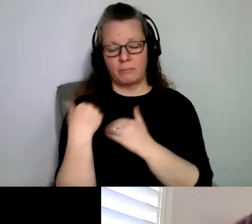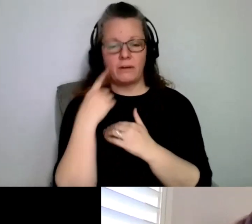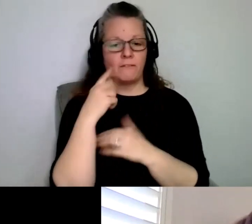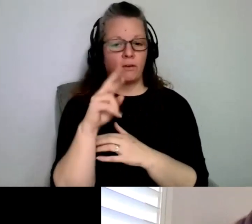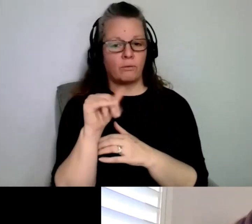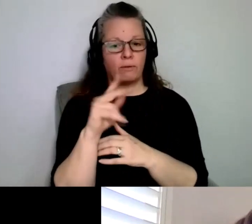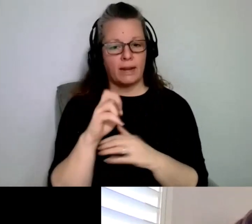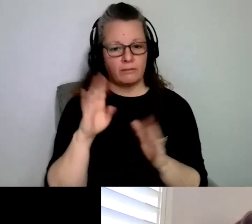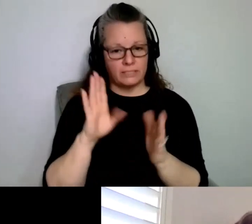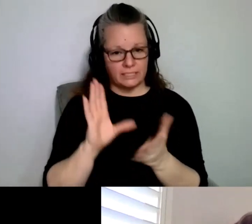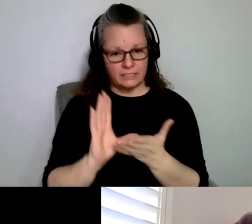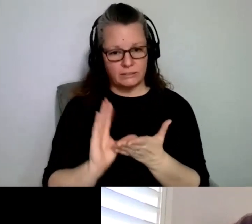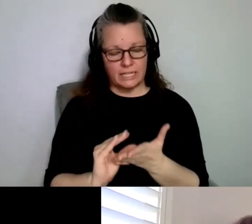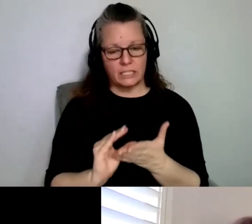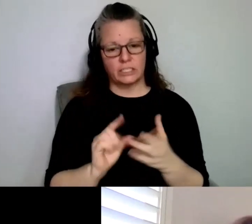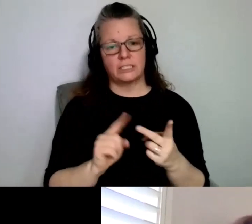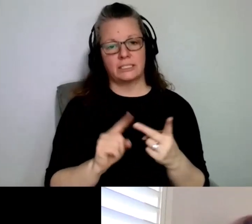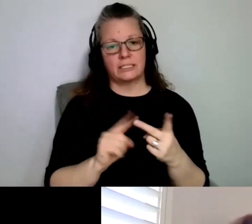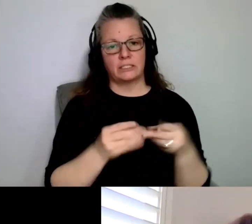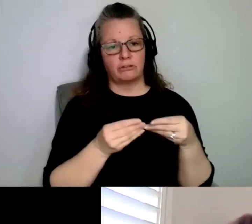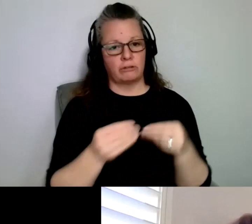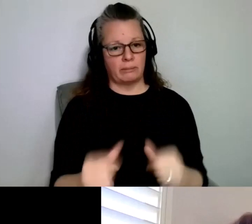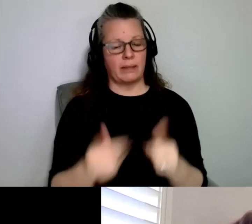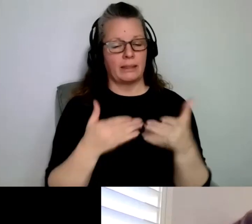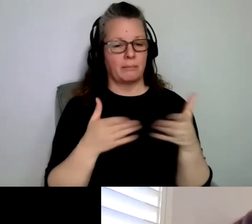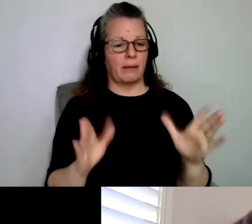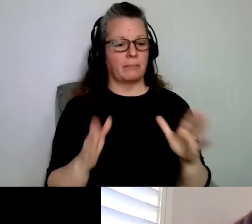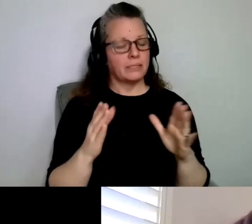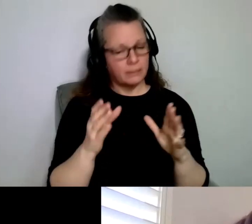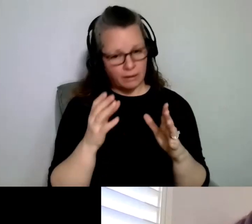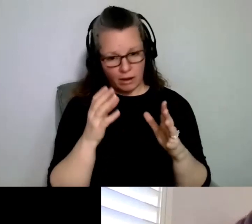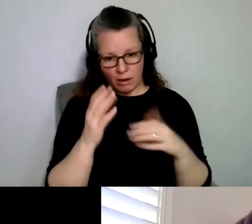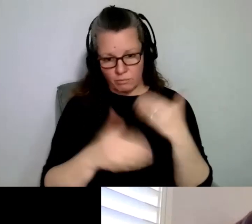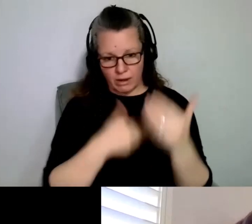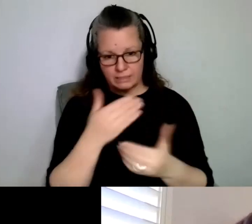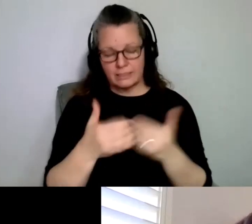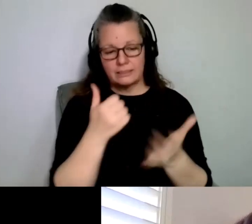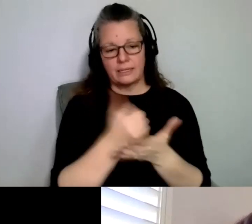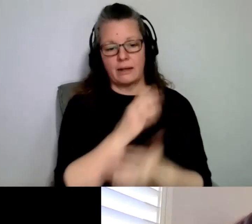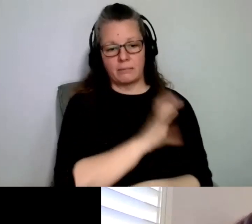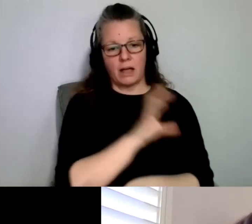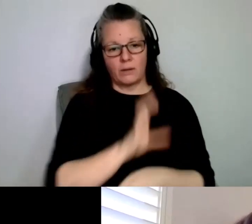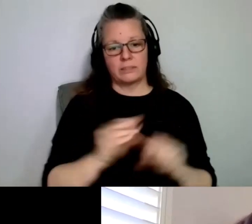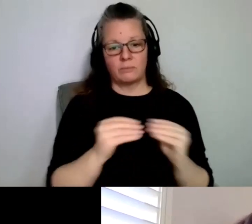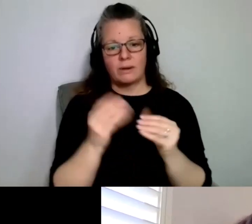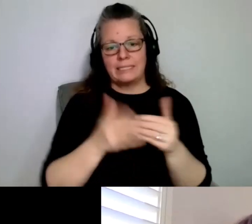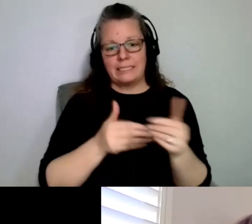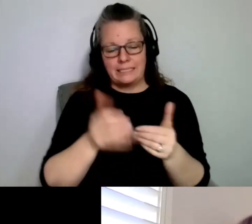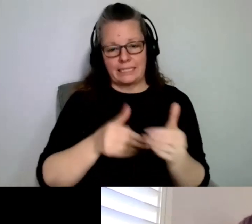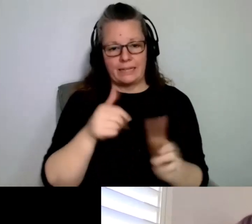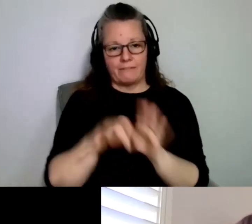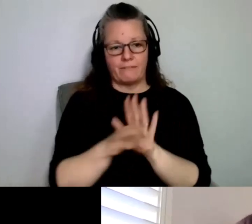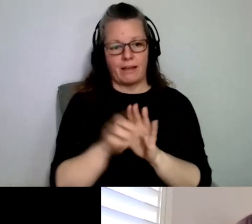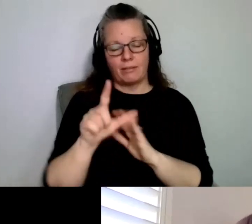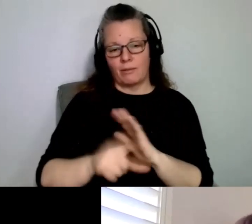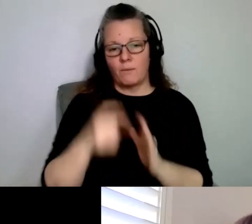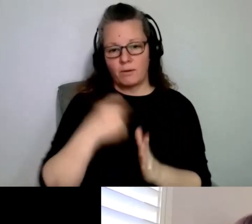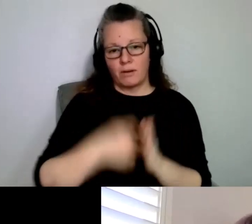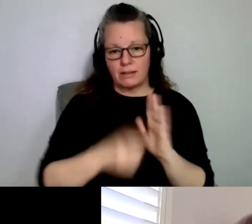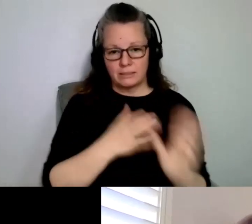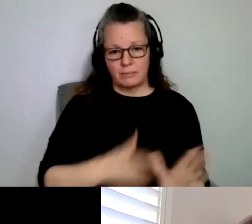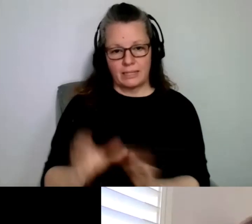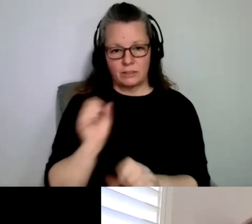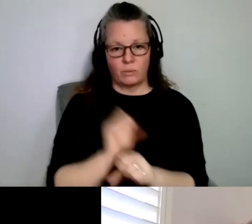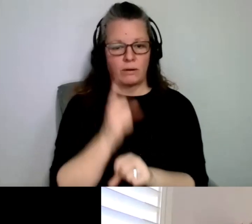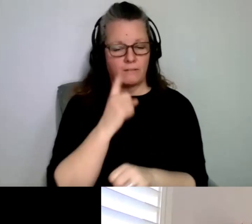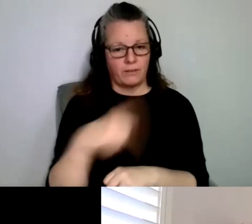reductions, streamline the public hearing process, and help Coloradoans more easily find low-cost plans that work for them and their